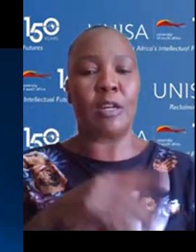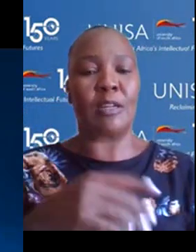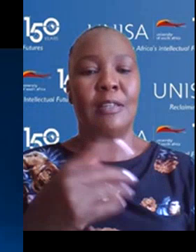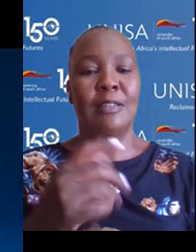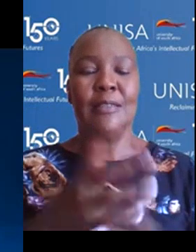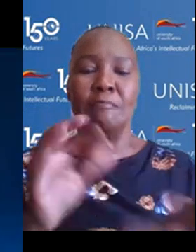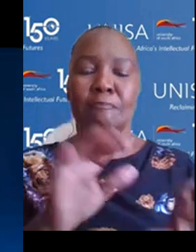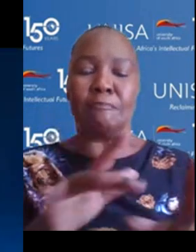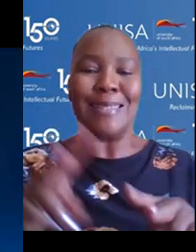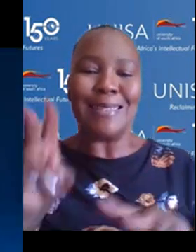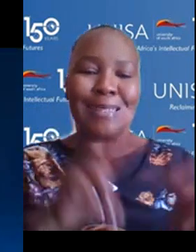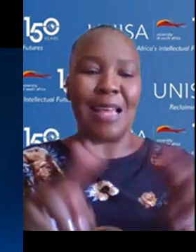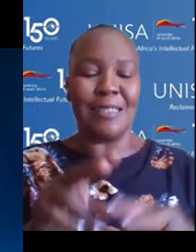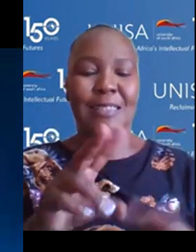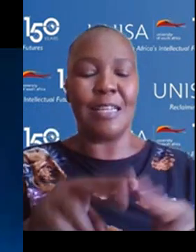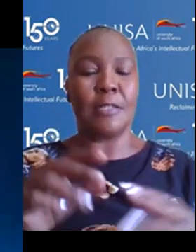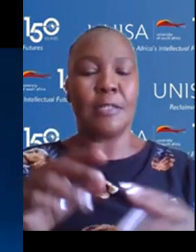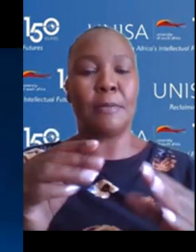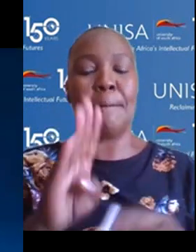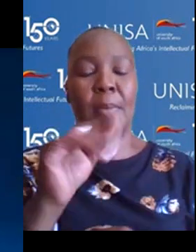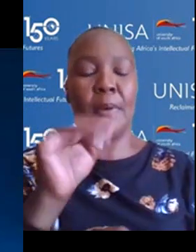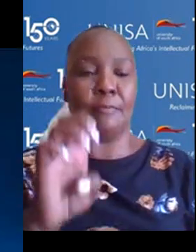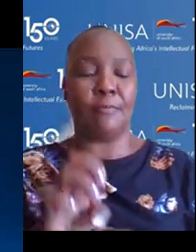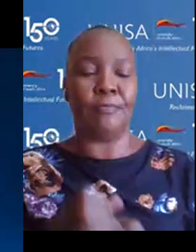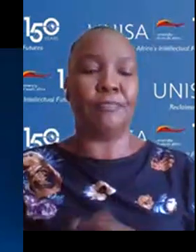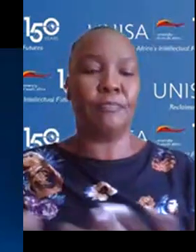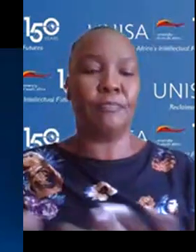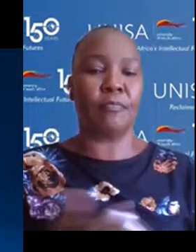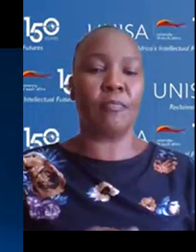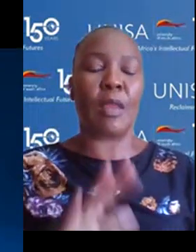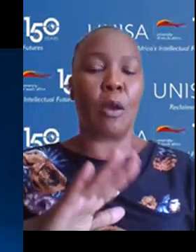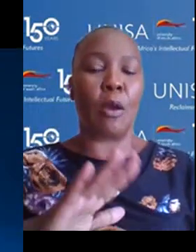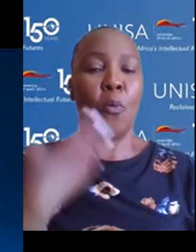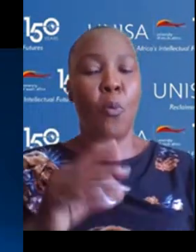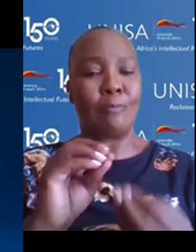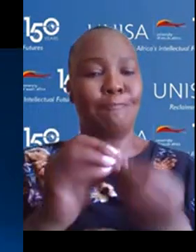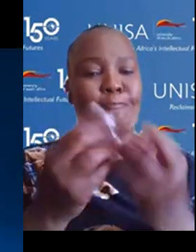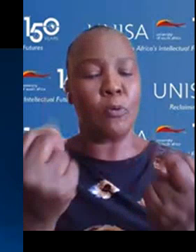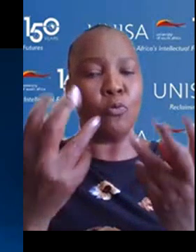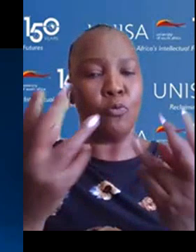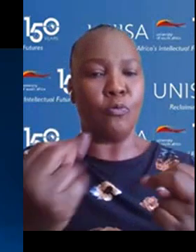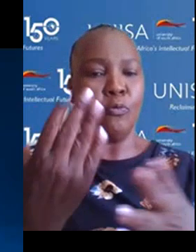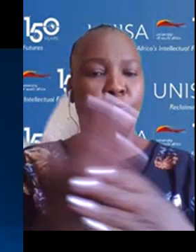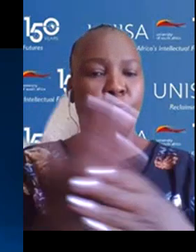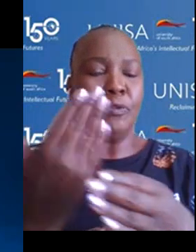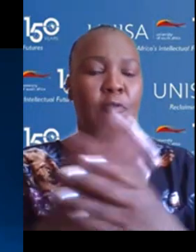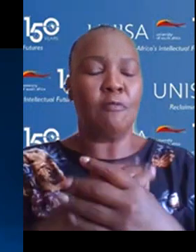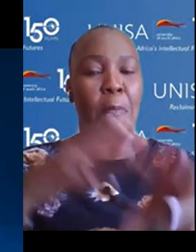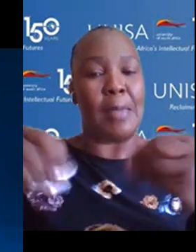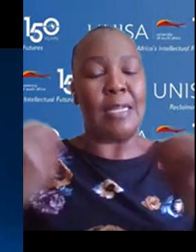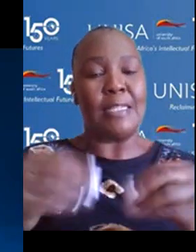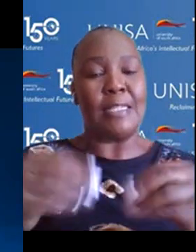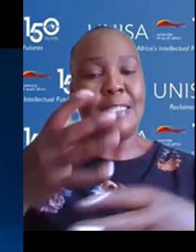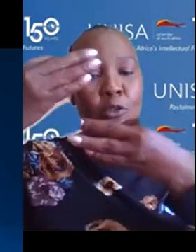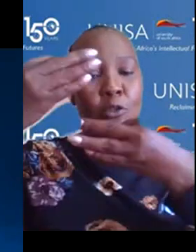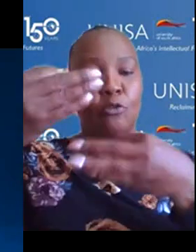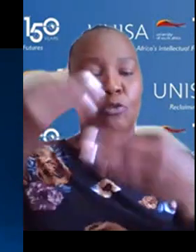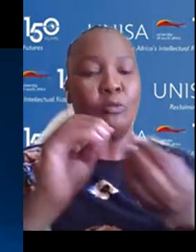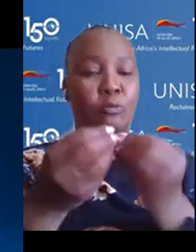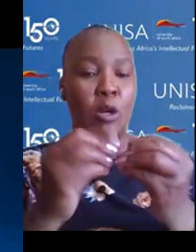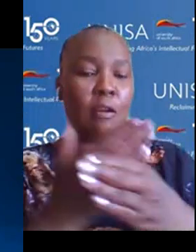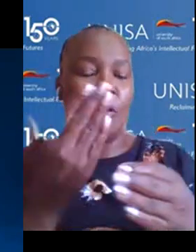you can search for it in the search bar. I want to create a new folder for some of my business documents. So I will create a